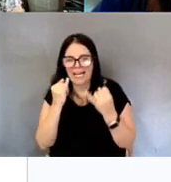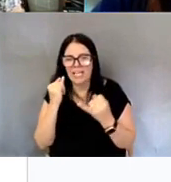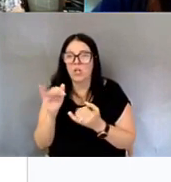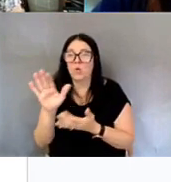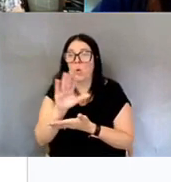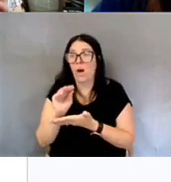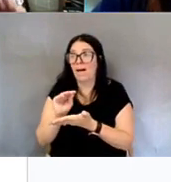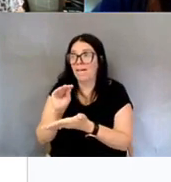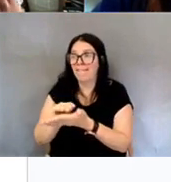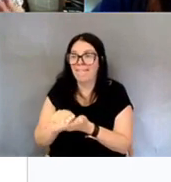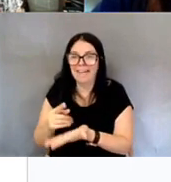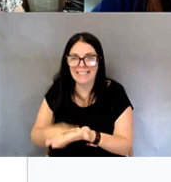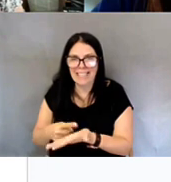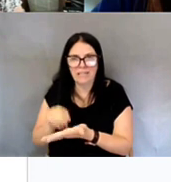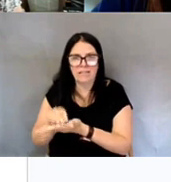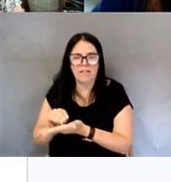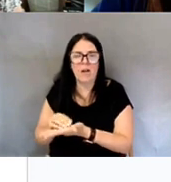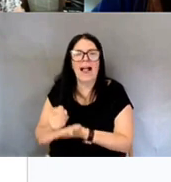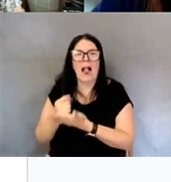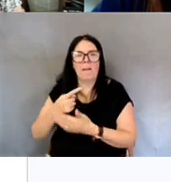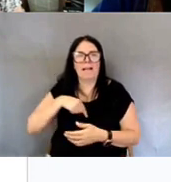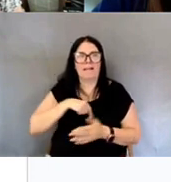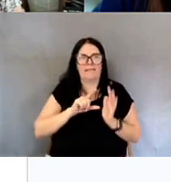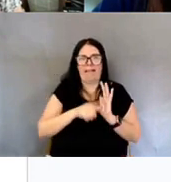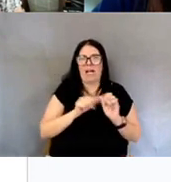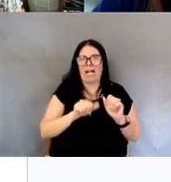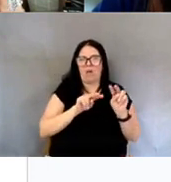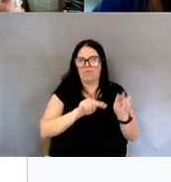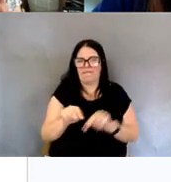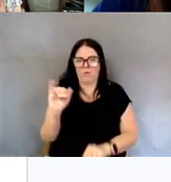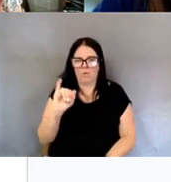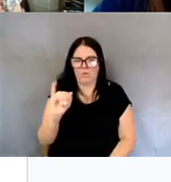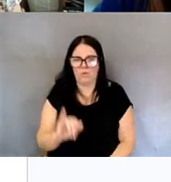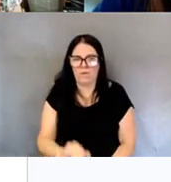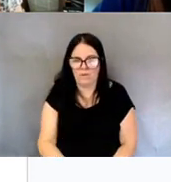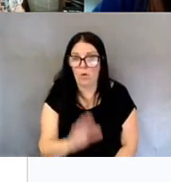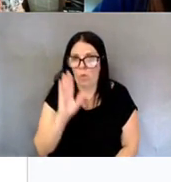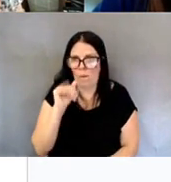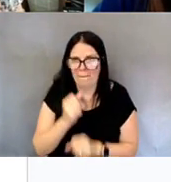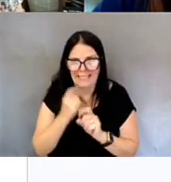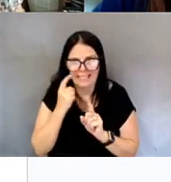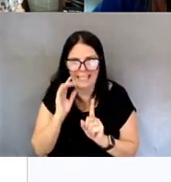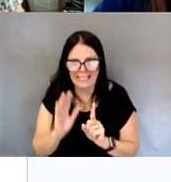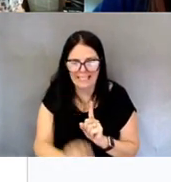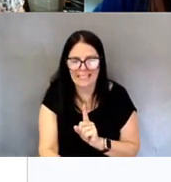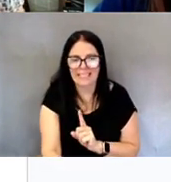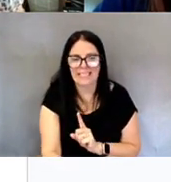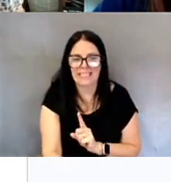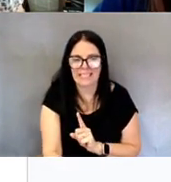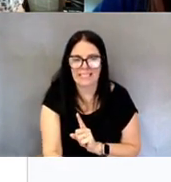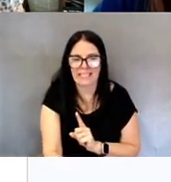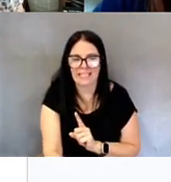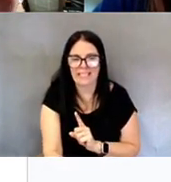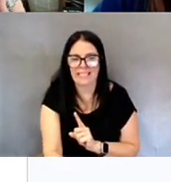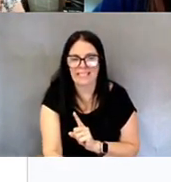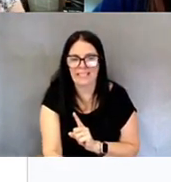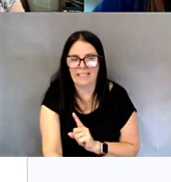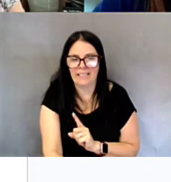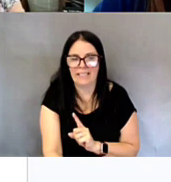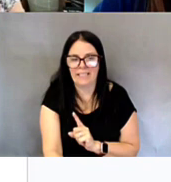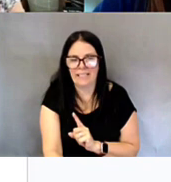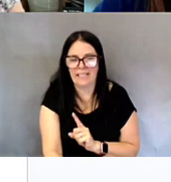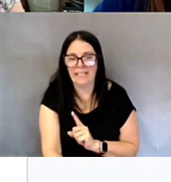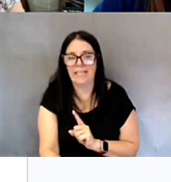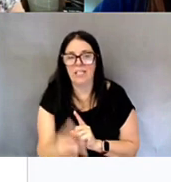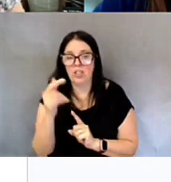your discussions, so we can review them afterwards as well. I hope this makes sense. The chat is going in, or the link to the